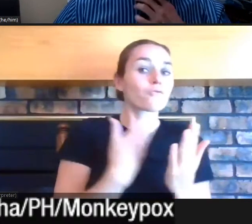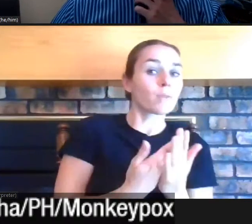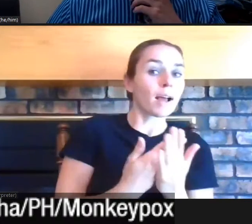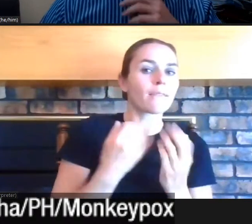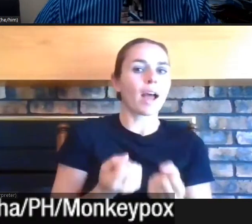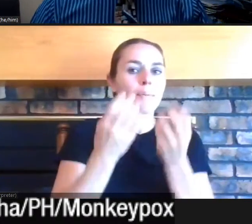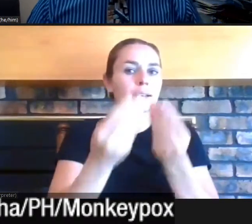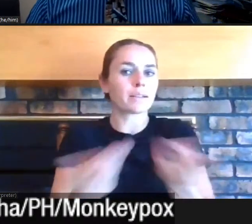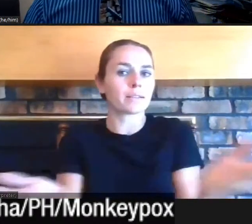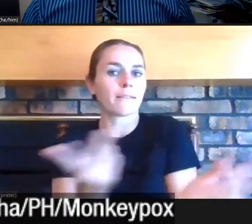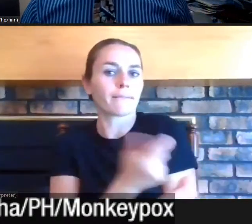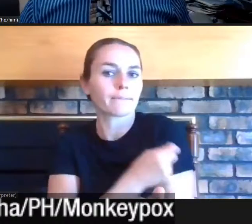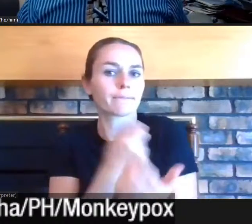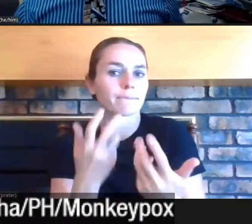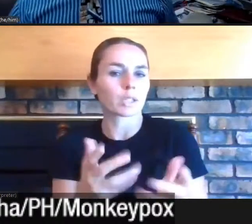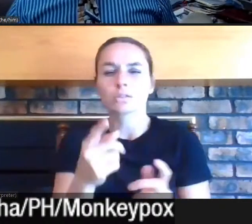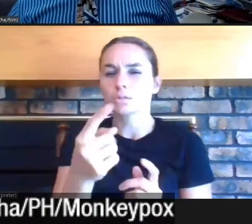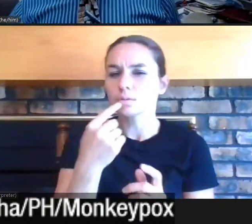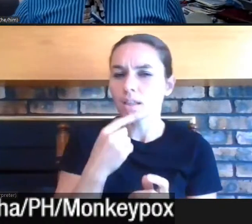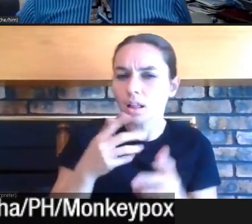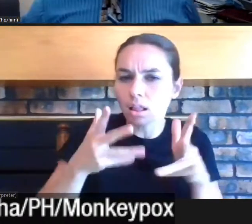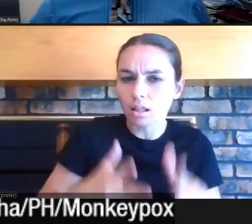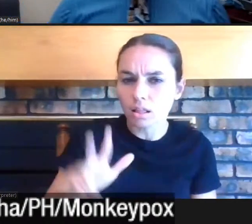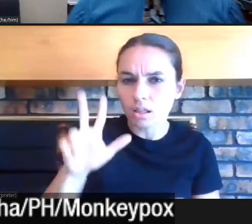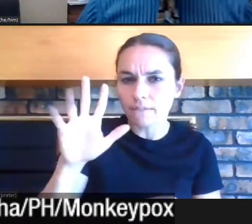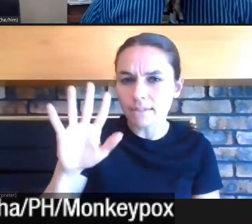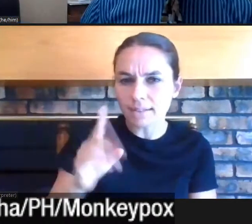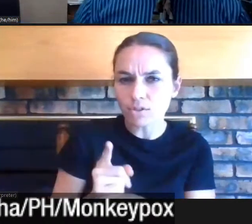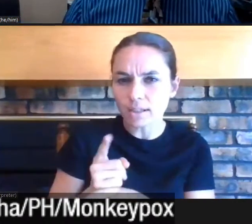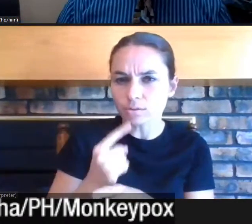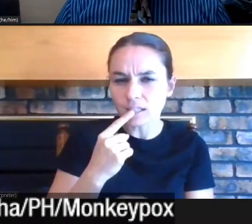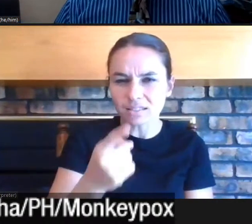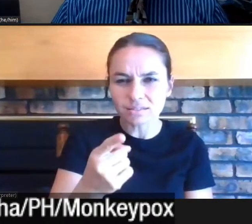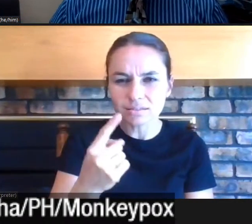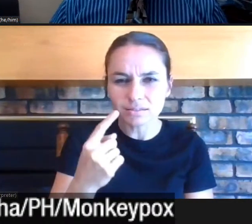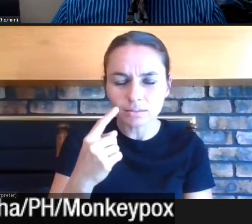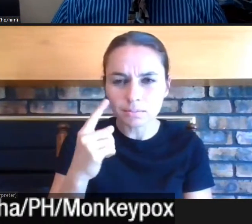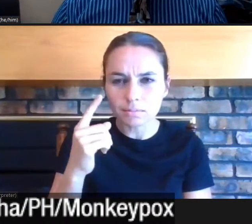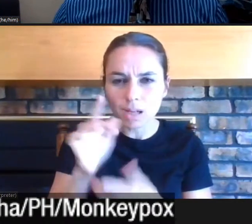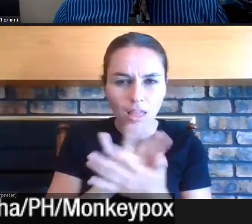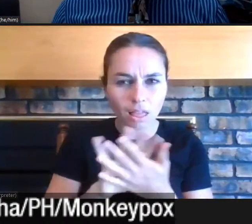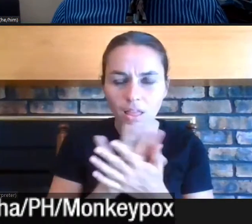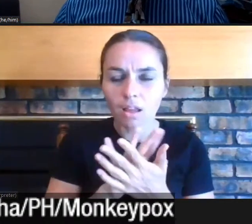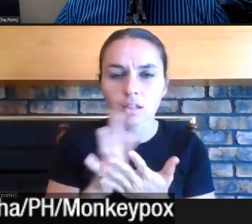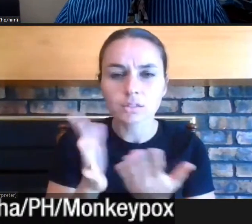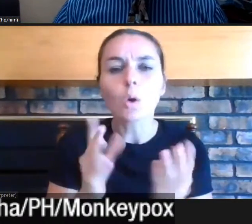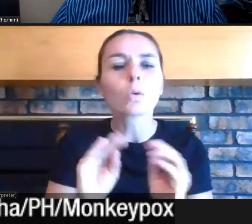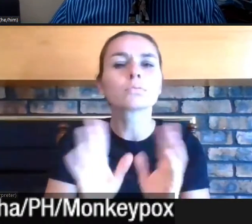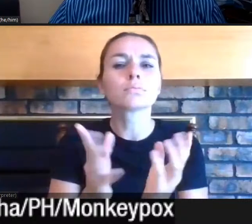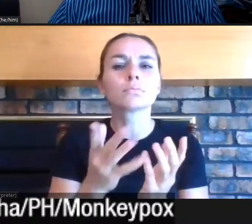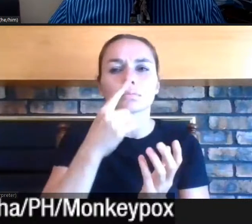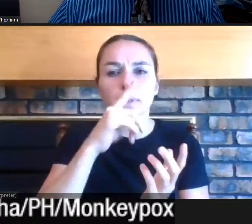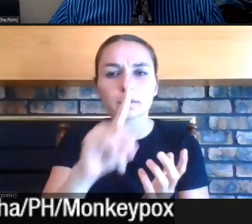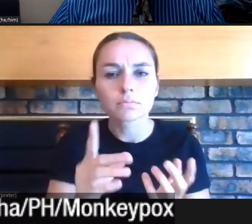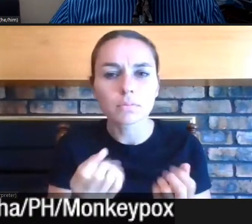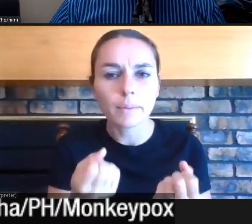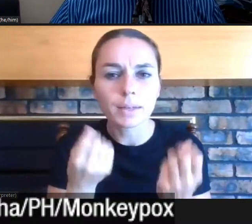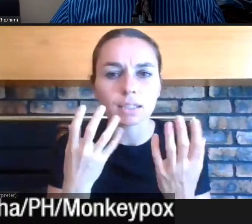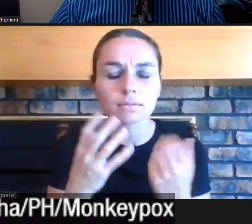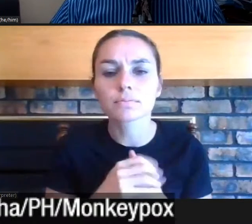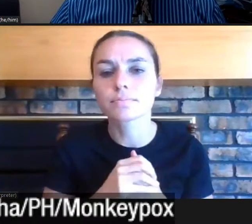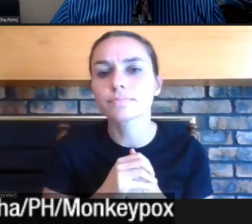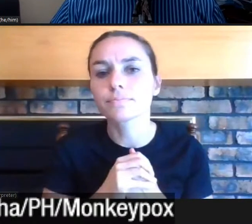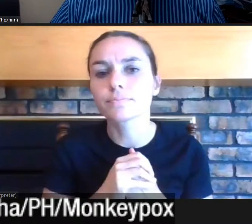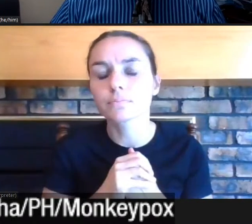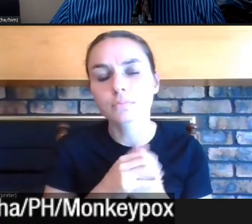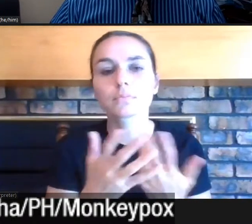Then you said something about 35 left with partners. I wasn't clear on, so how many exactly are,